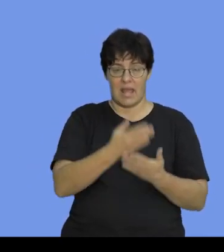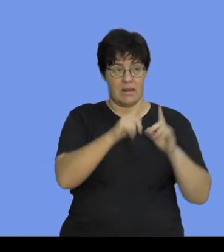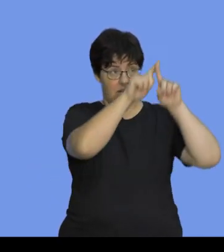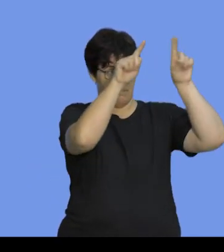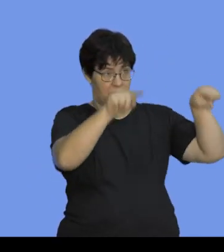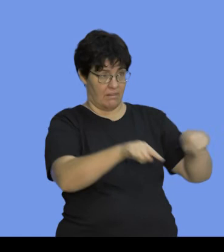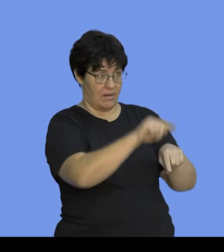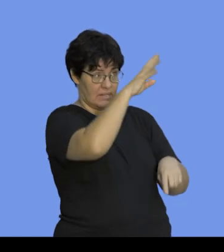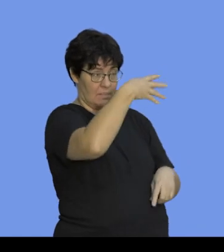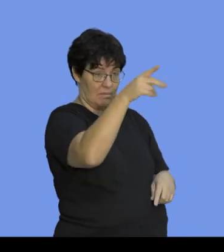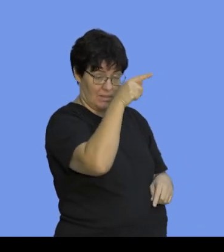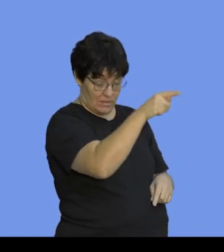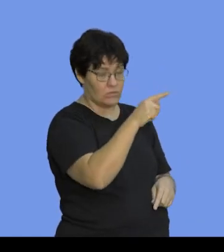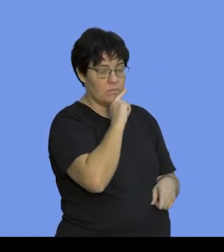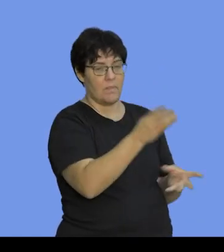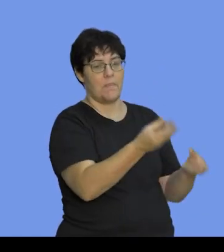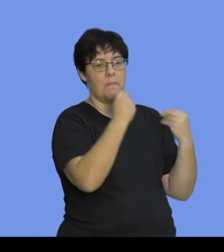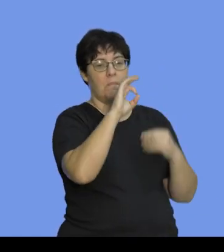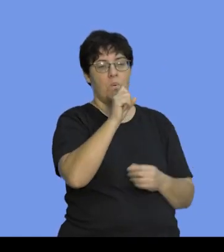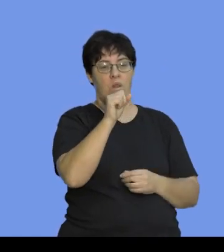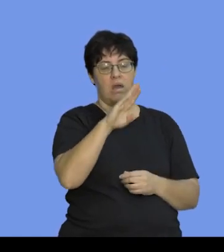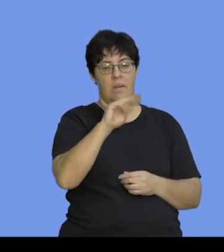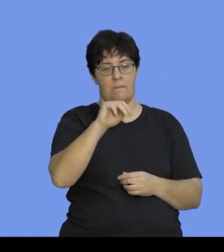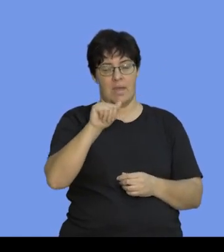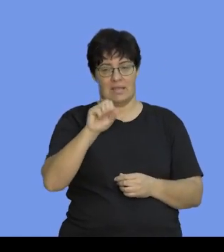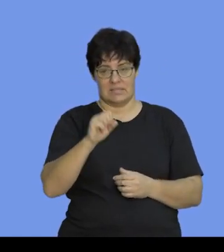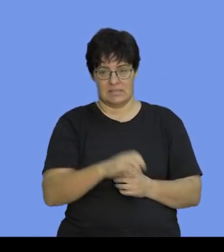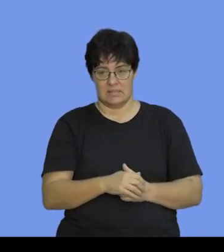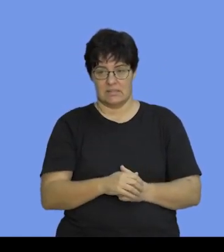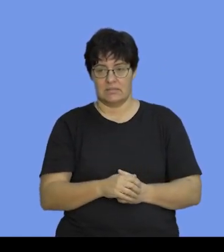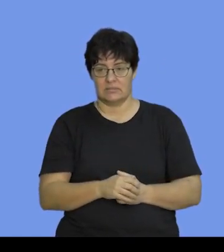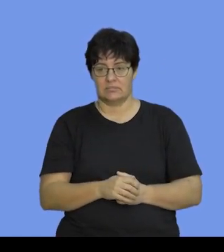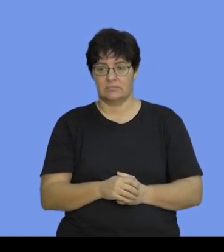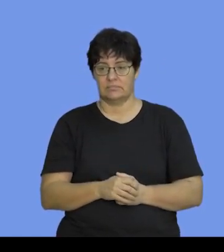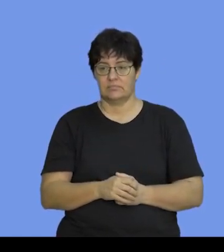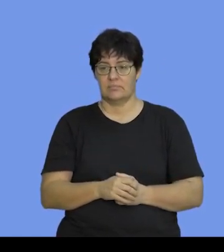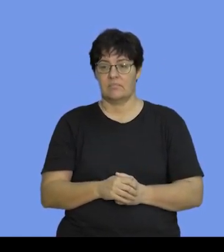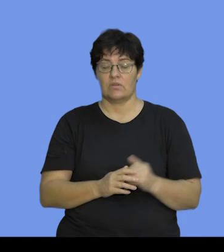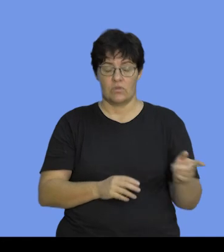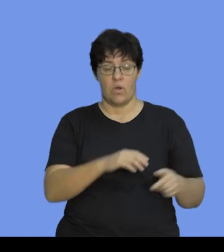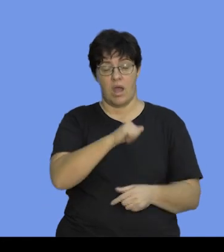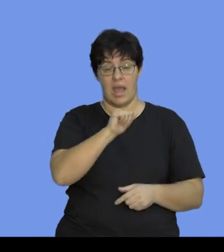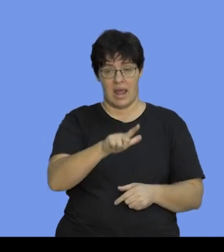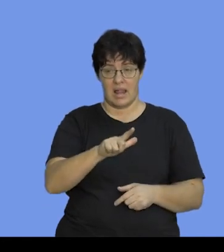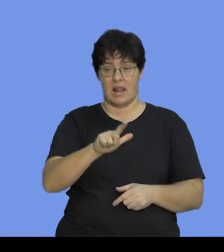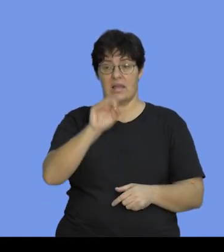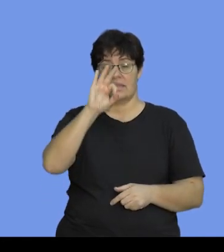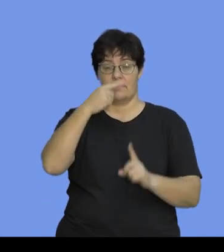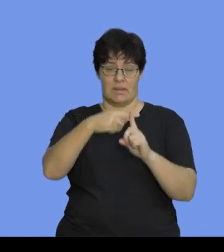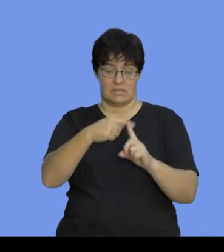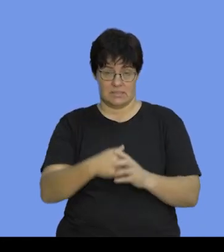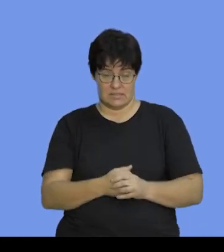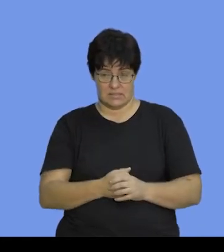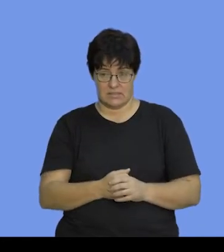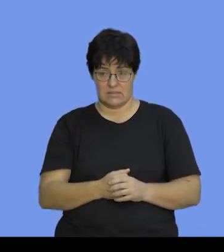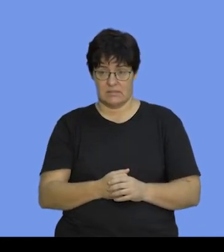the periodic table to get the molar mass. So aluminium as a transition metal, it occurs as Al3